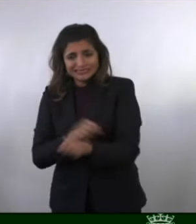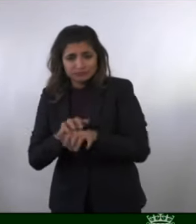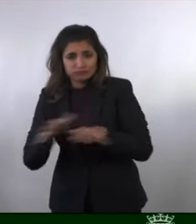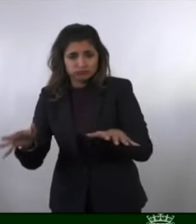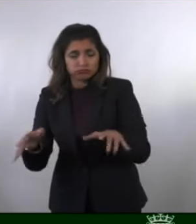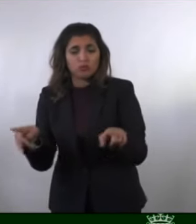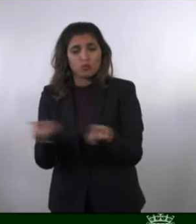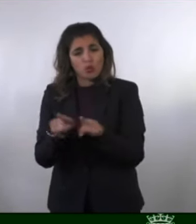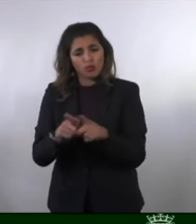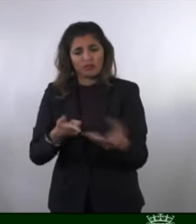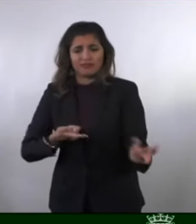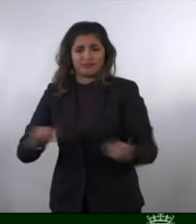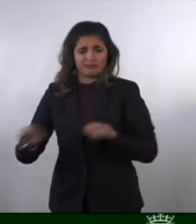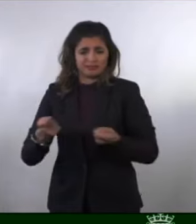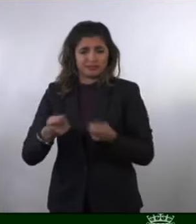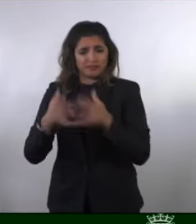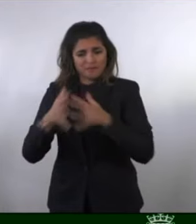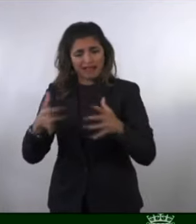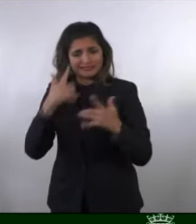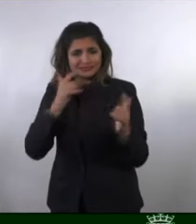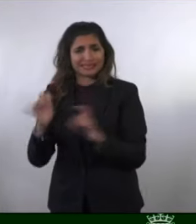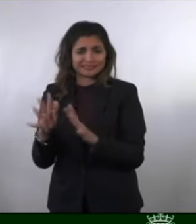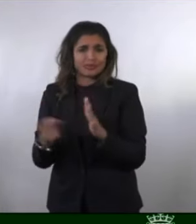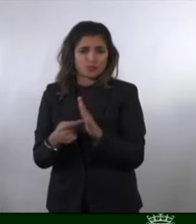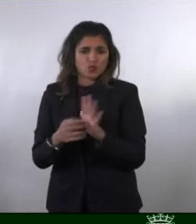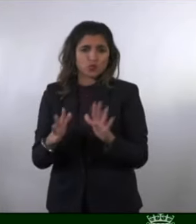now we go to Carla Lockett.